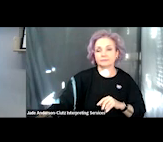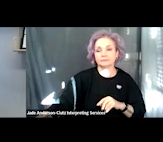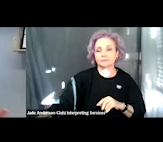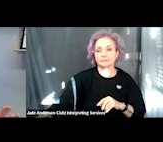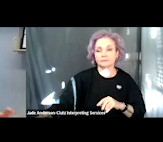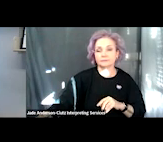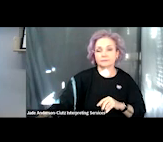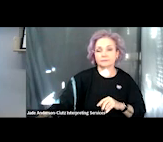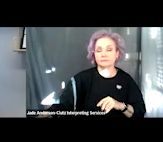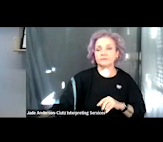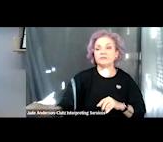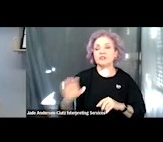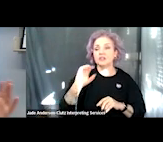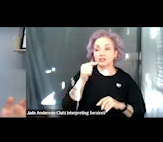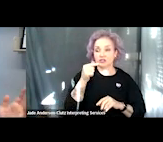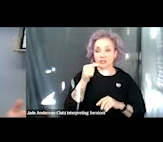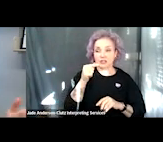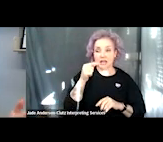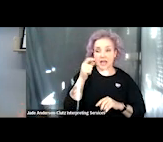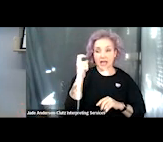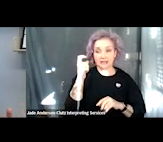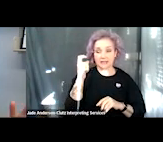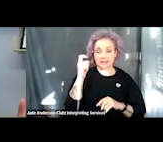these disorders have been associated with